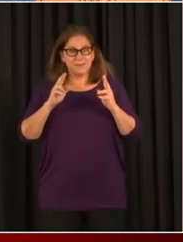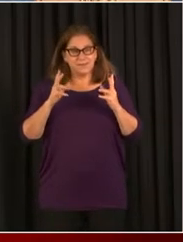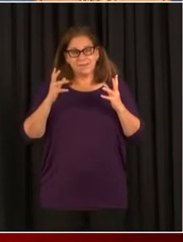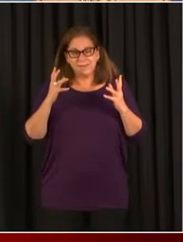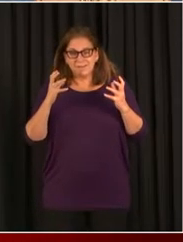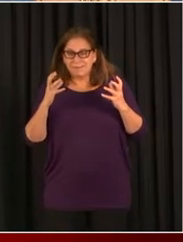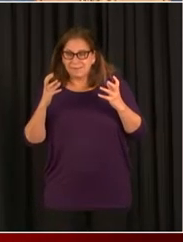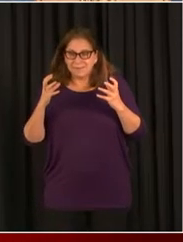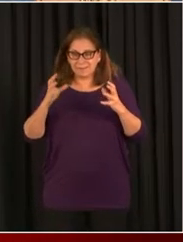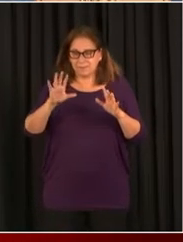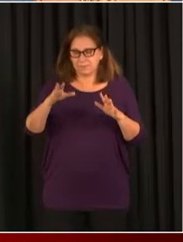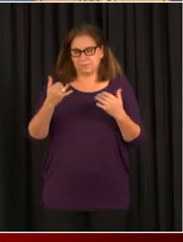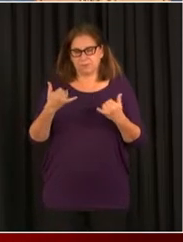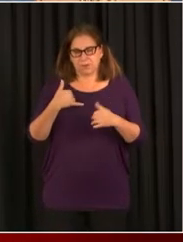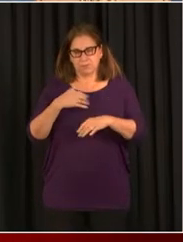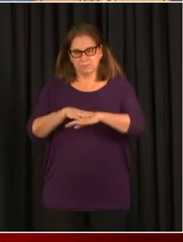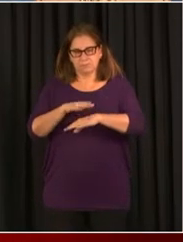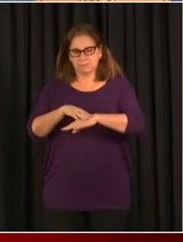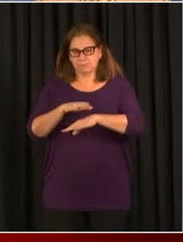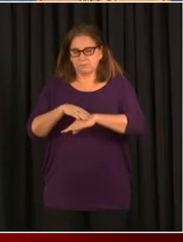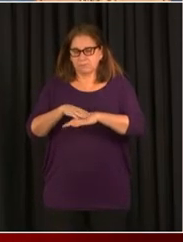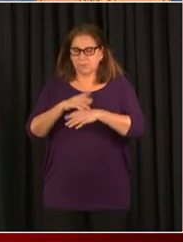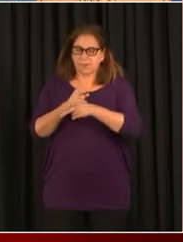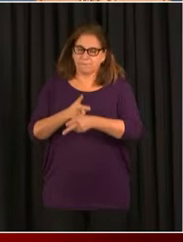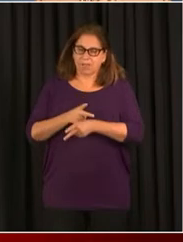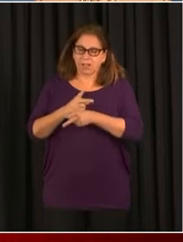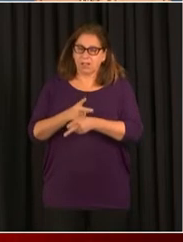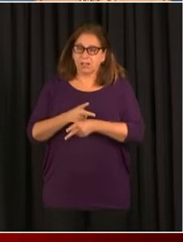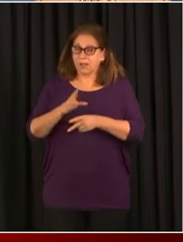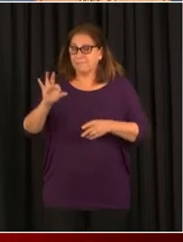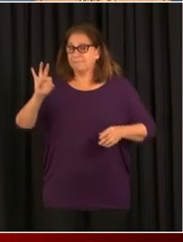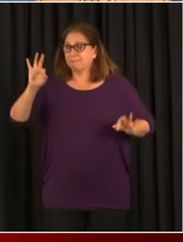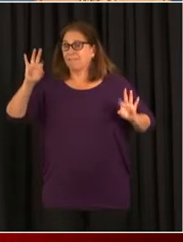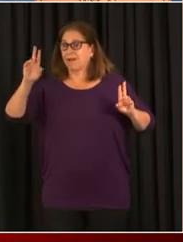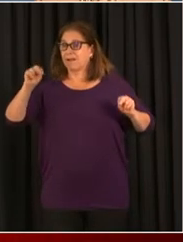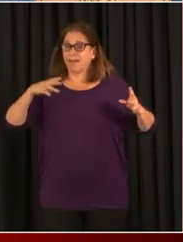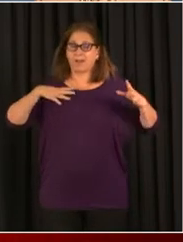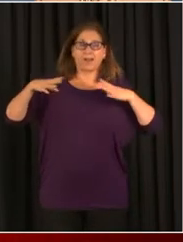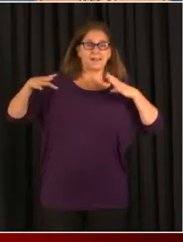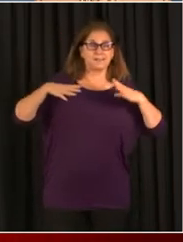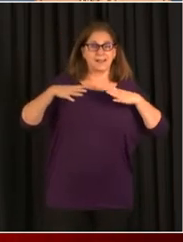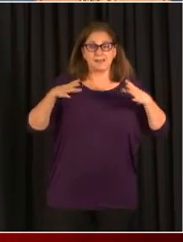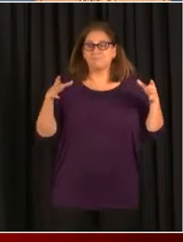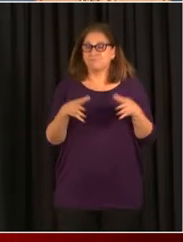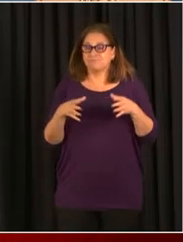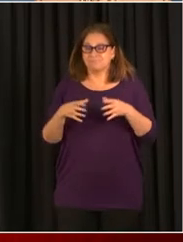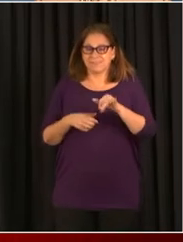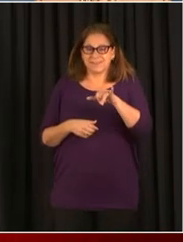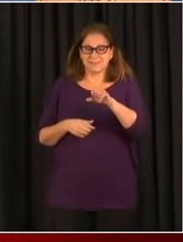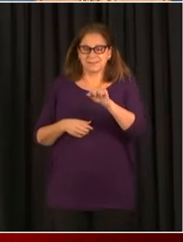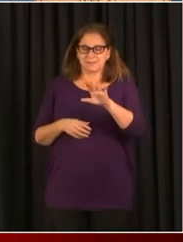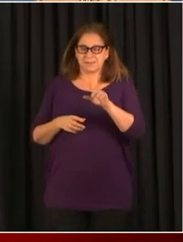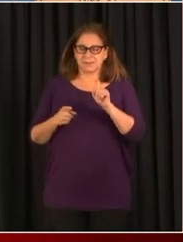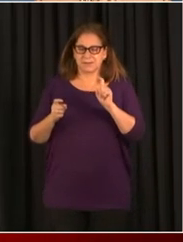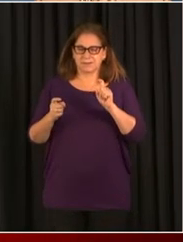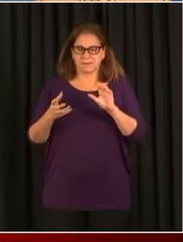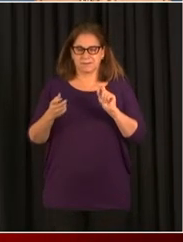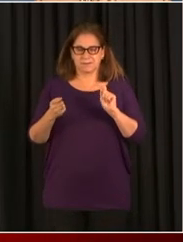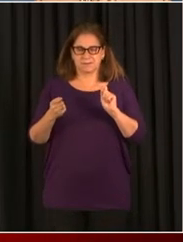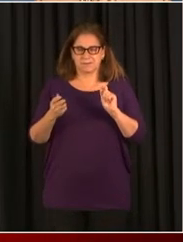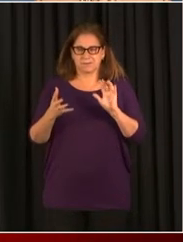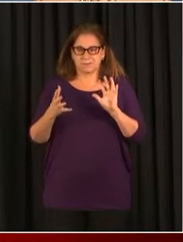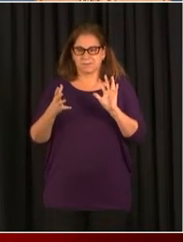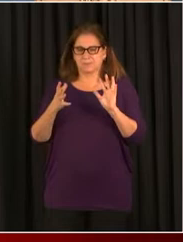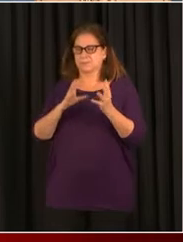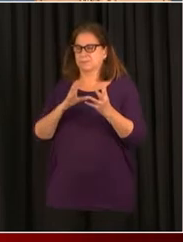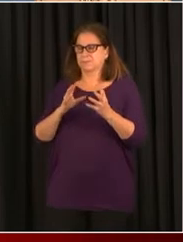sure that what should be a fun holiday gathering doesn't turn into a tragedy for your family. So please be